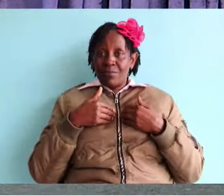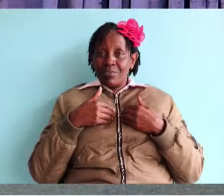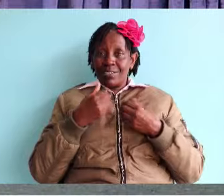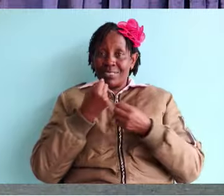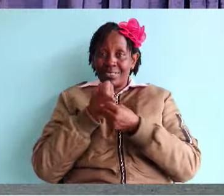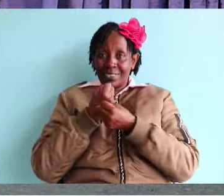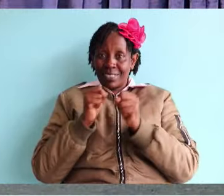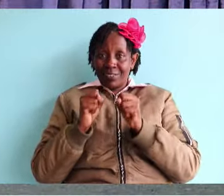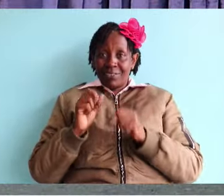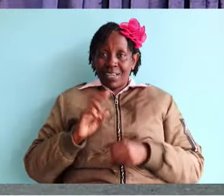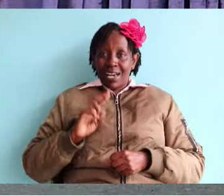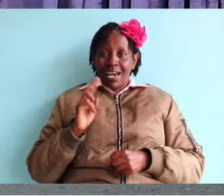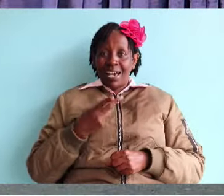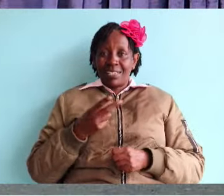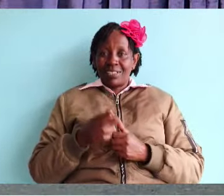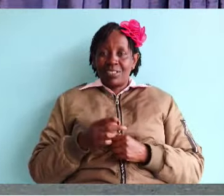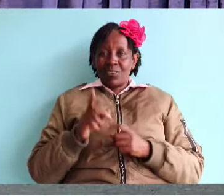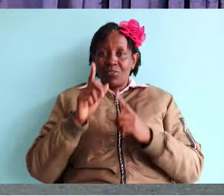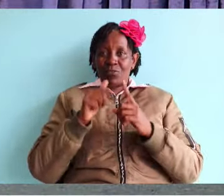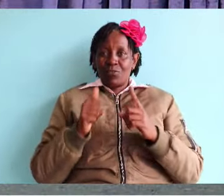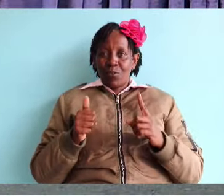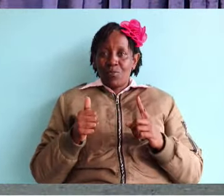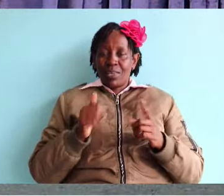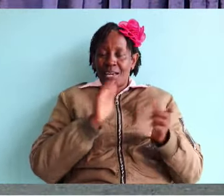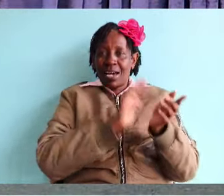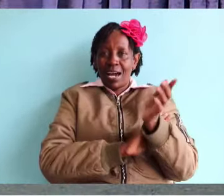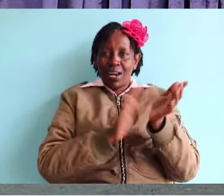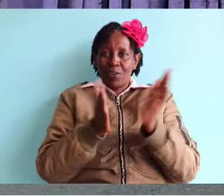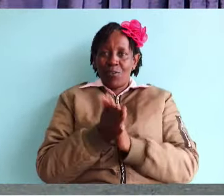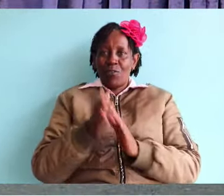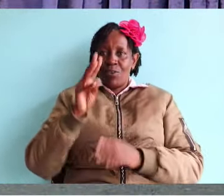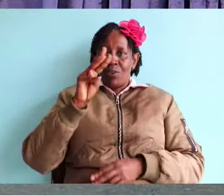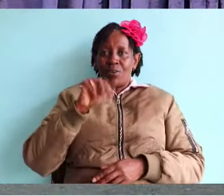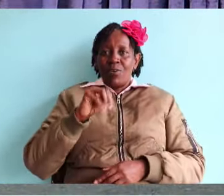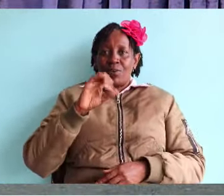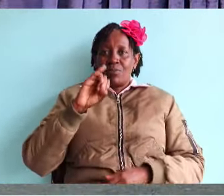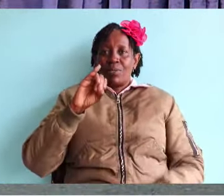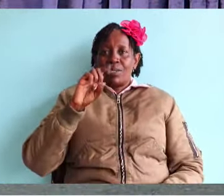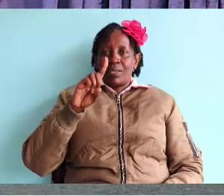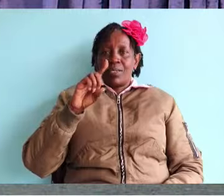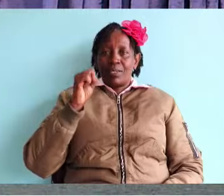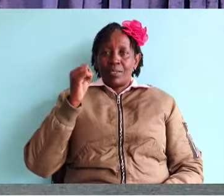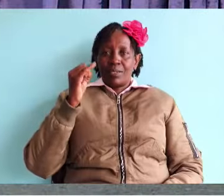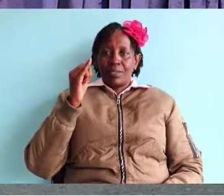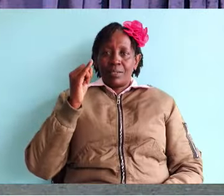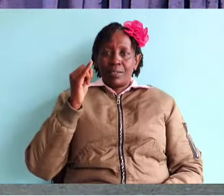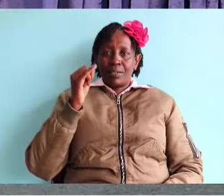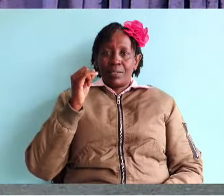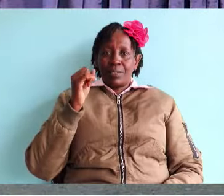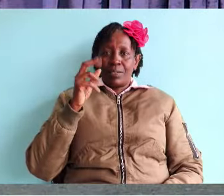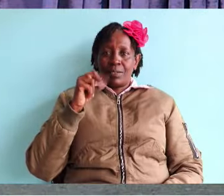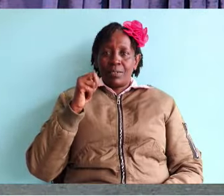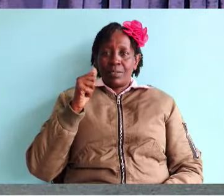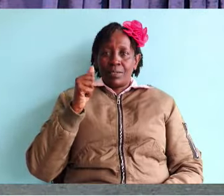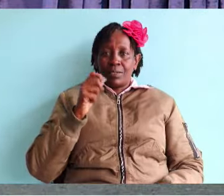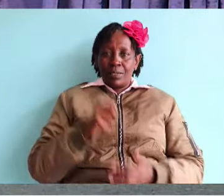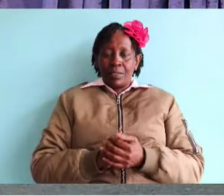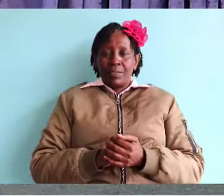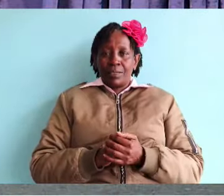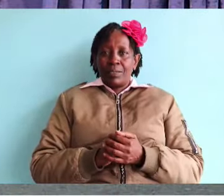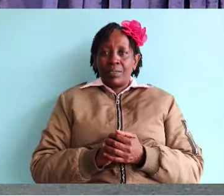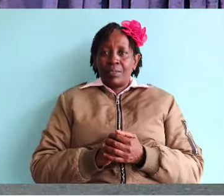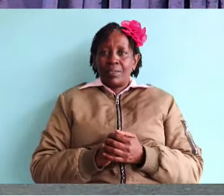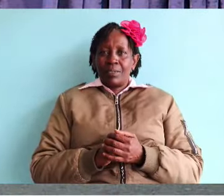Midian. But Gideon told them. But you can see that verse 22, that you have saved us from the hand of